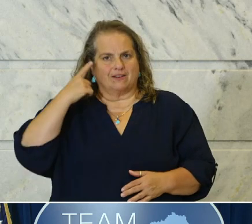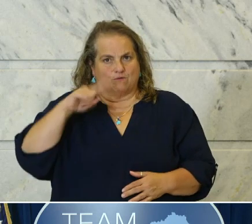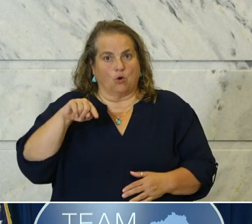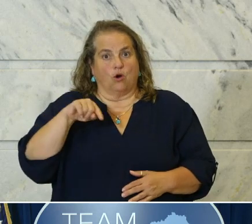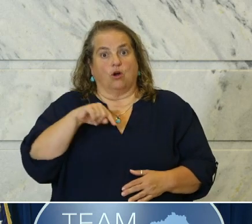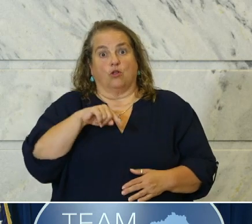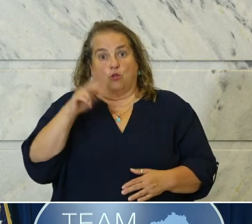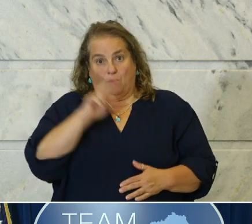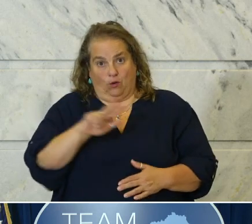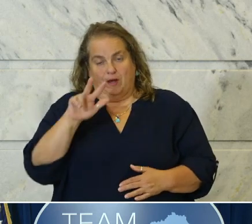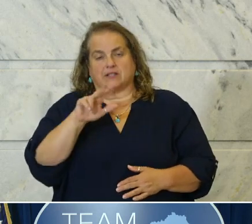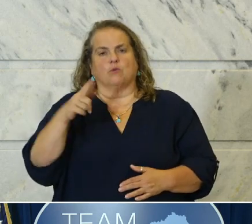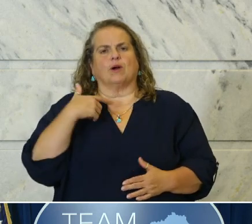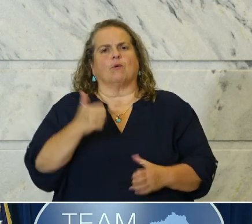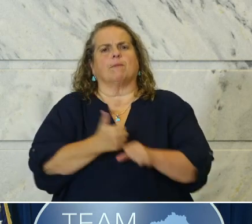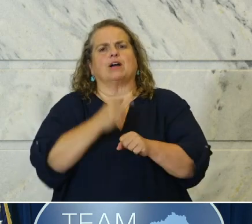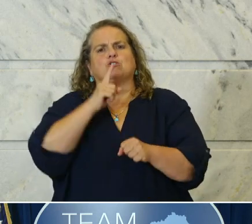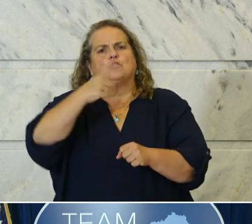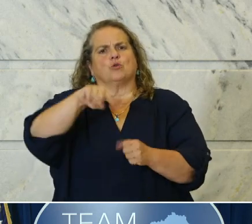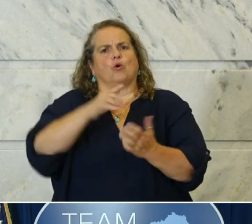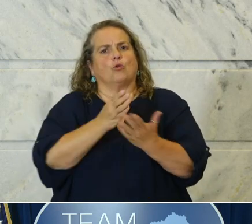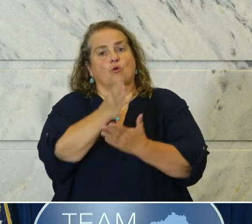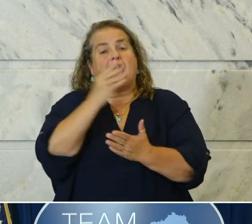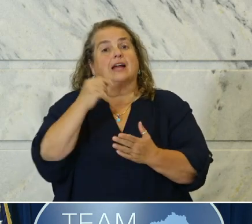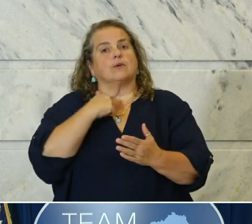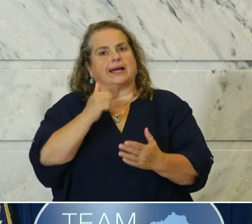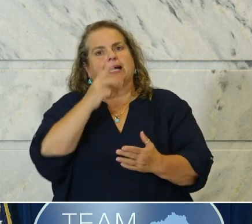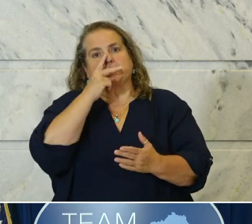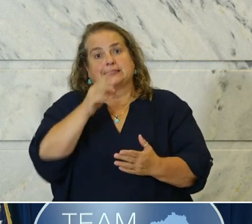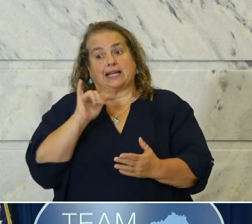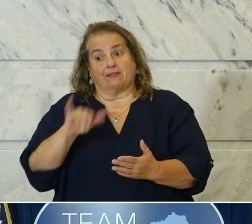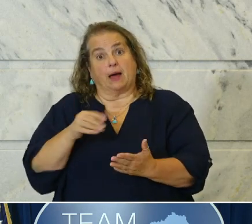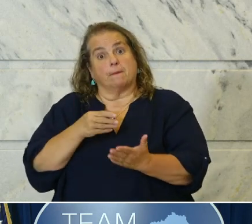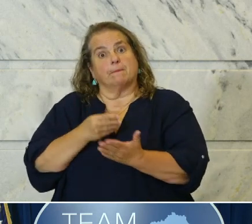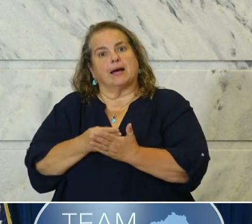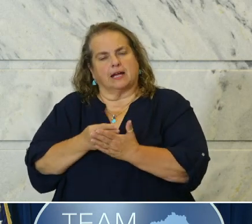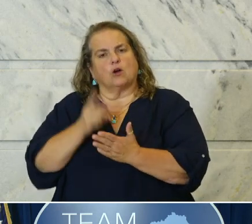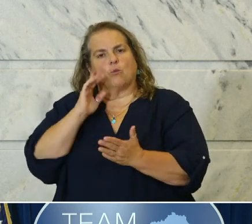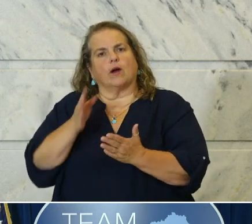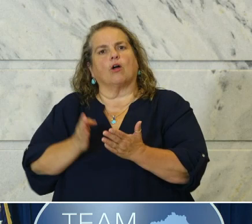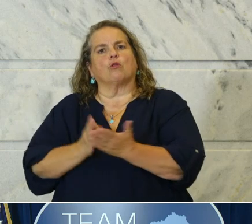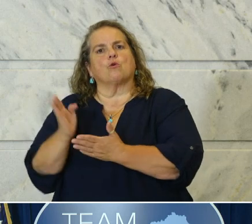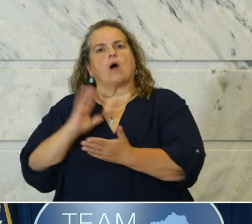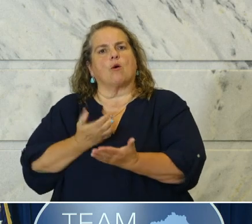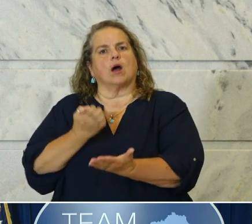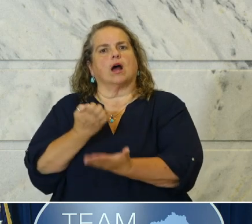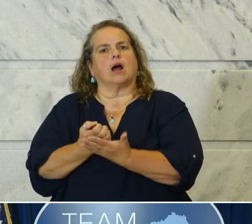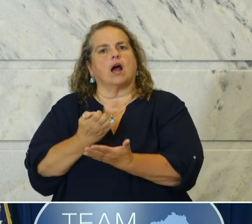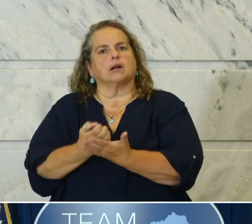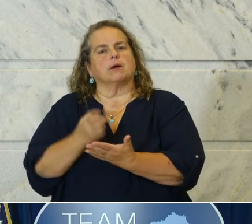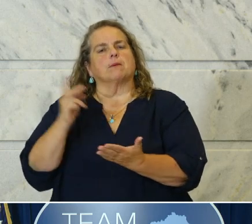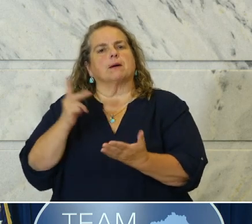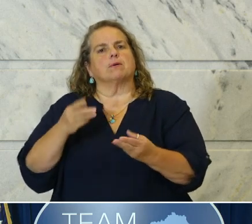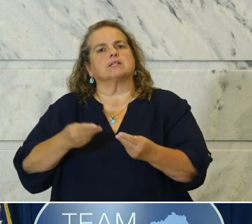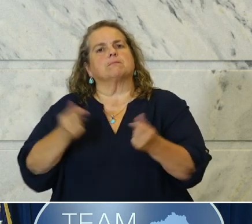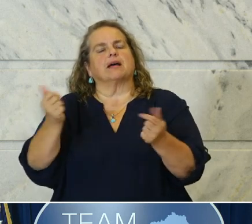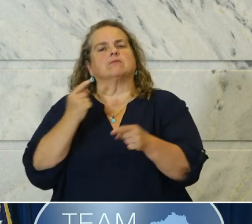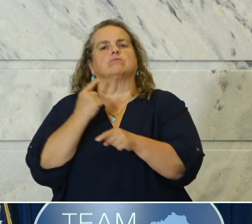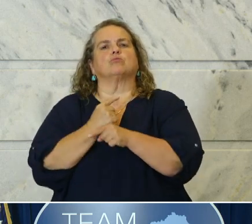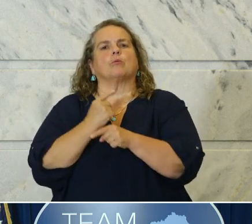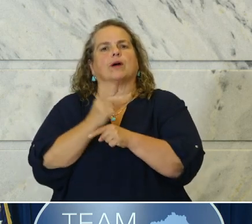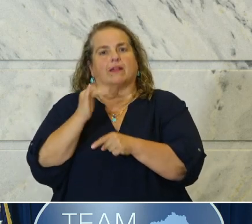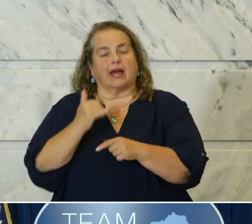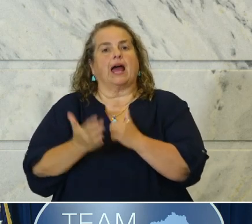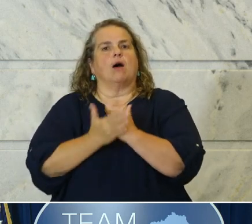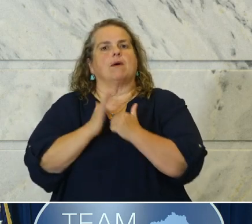people get through it, and we've also seen that these dollars cycle through our economy. People withhold them as they should. It's truly helping to